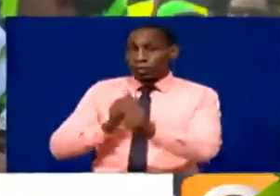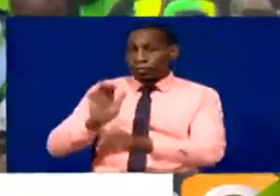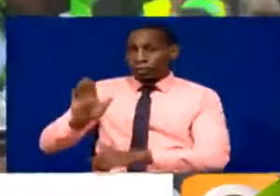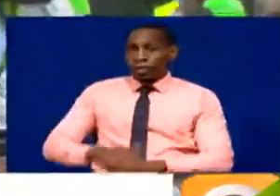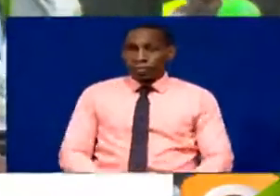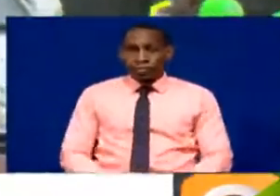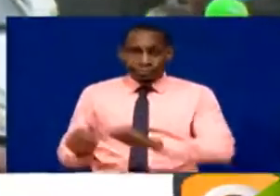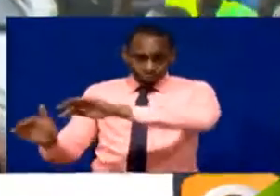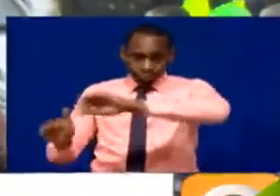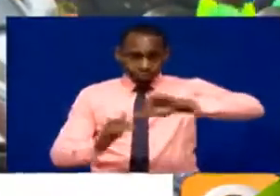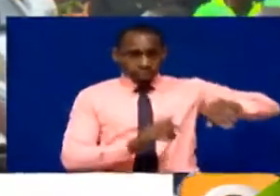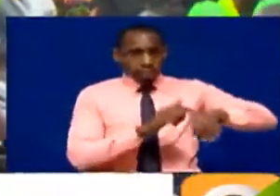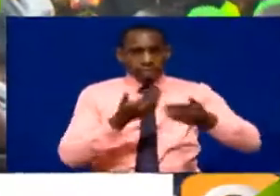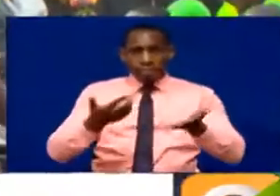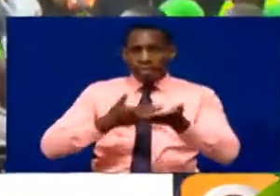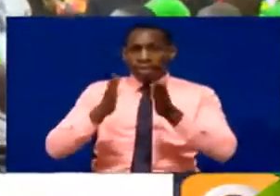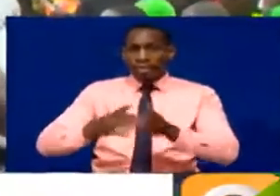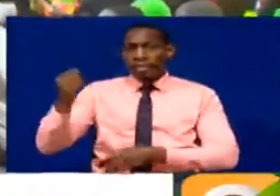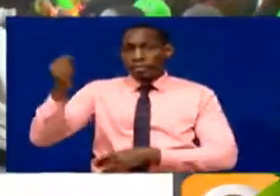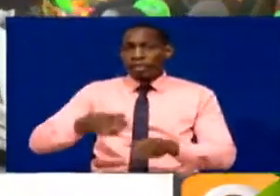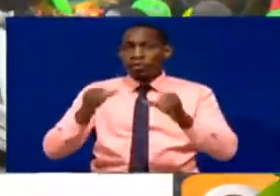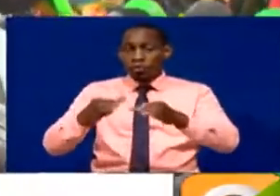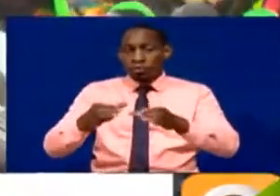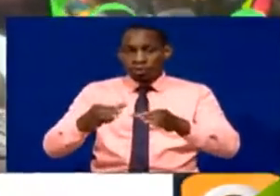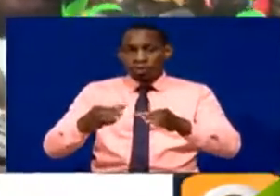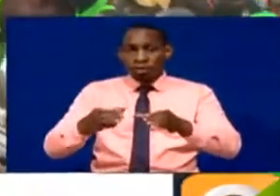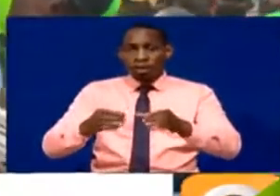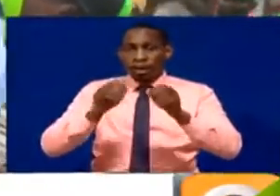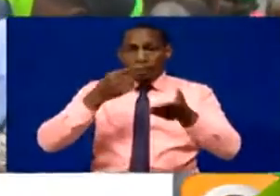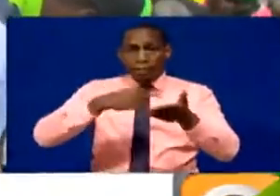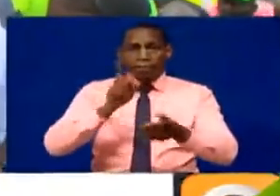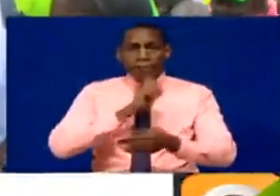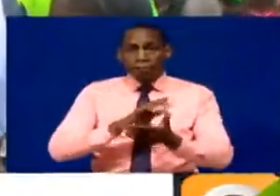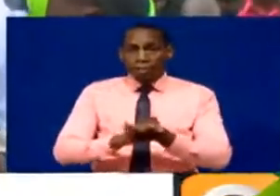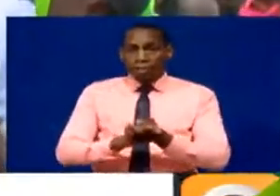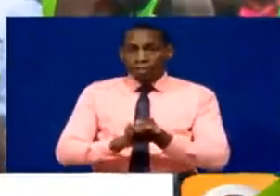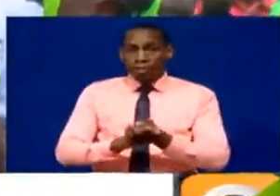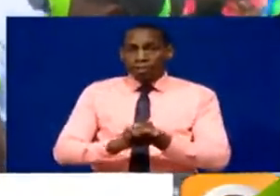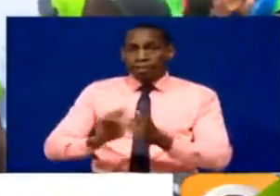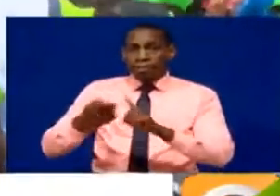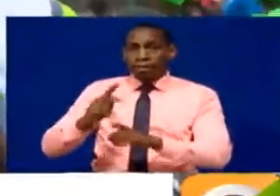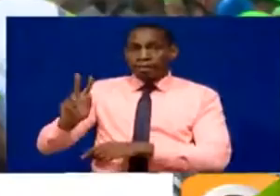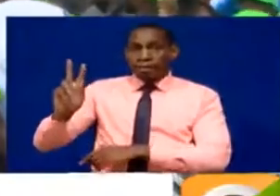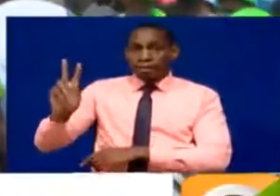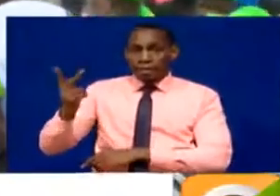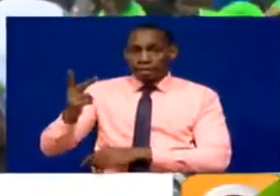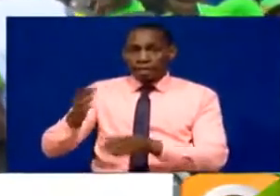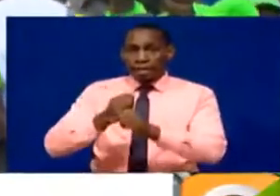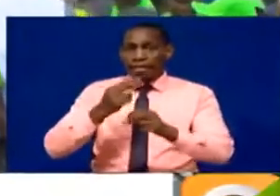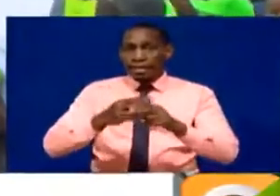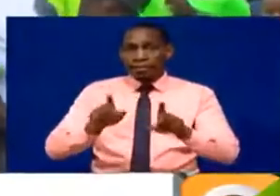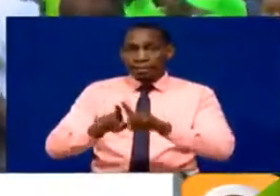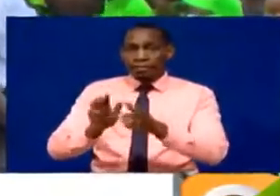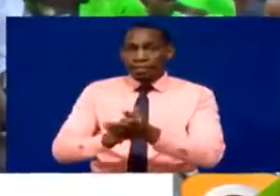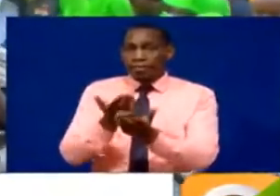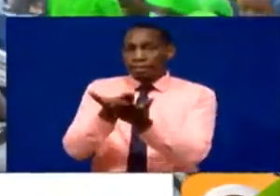you. Meantime, the Registrar of Political Parties has okayed the reservation of the Kenya Kwanza Alliance name, a